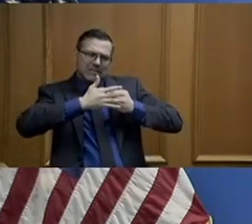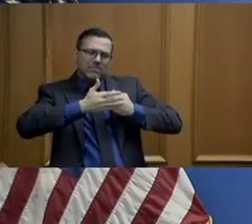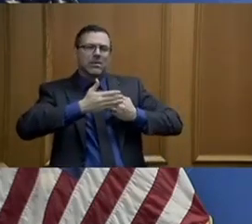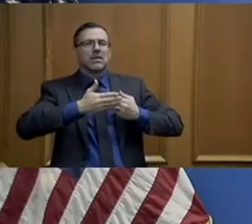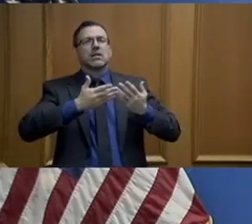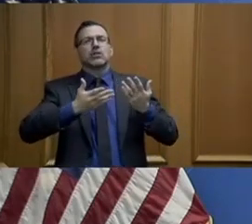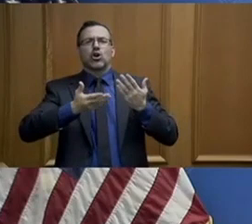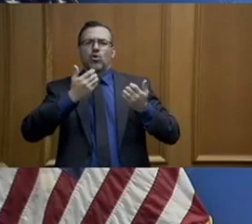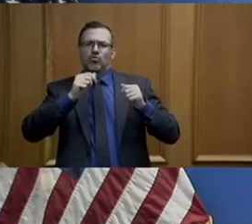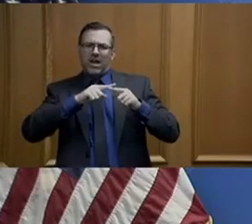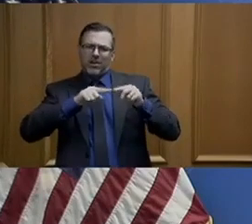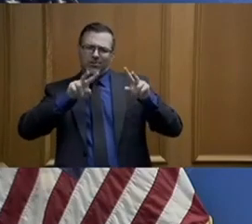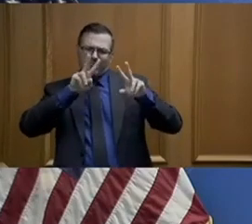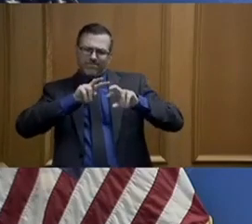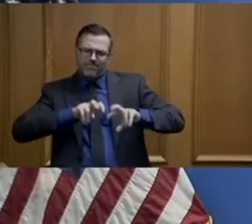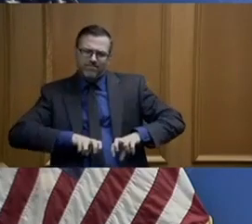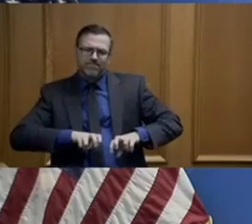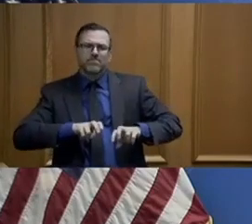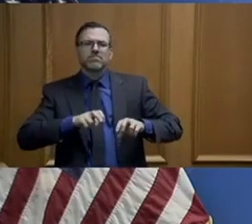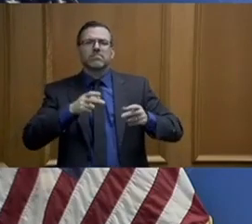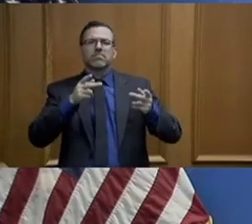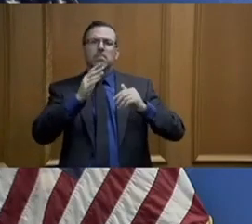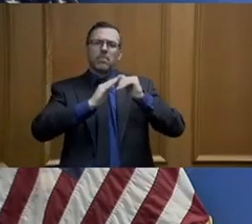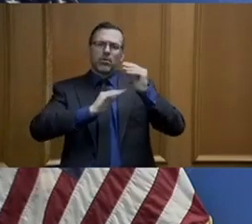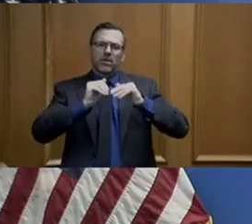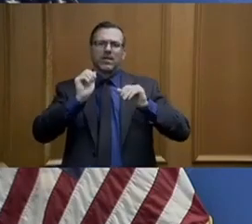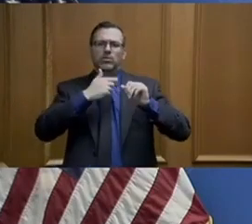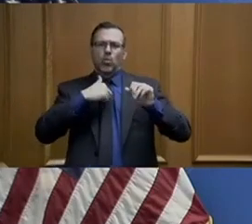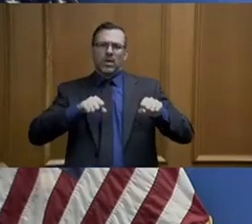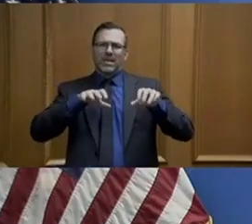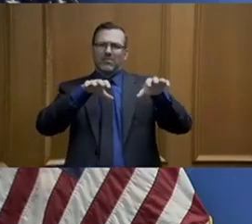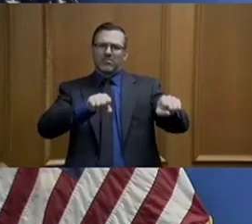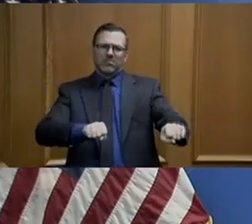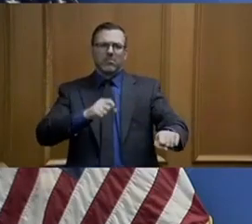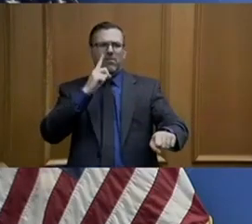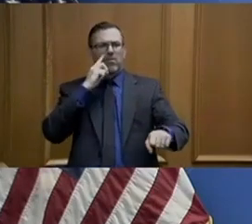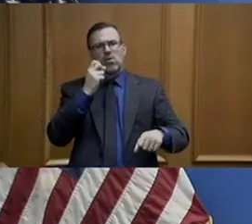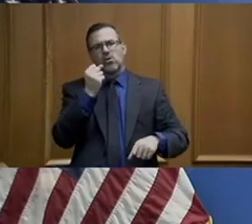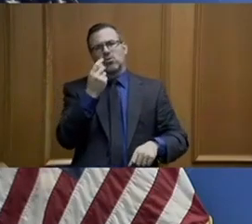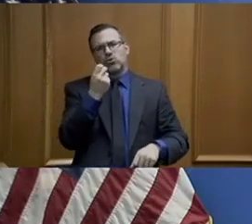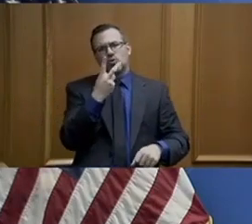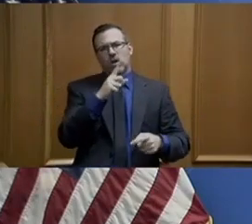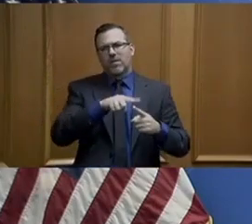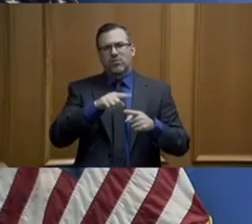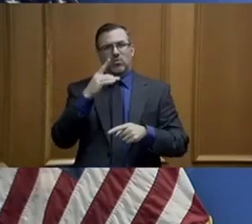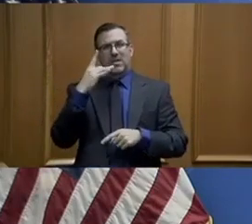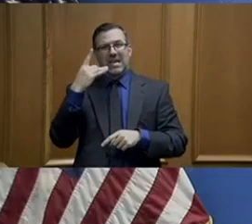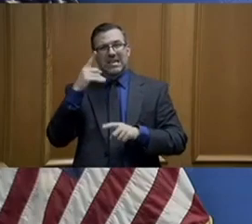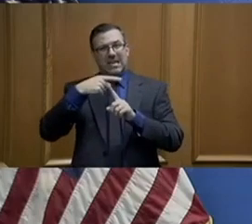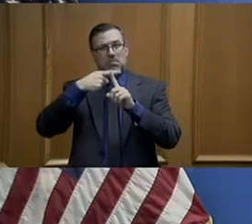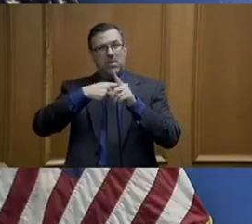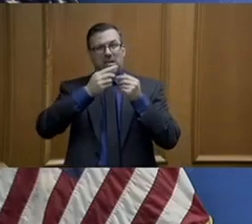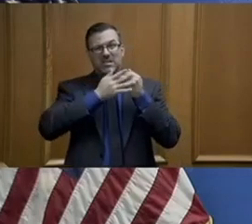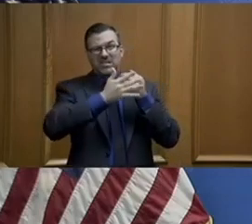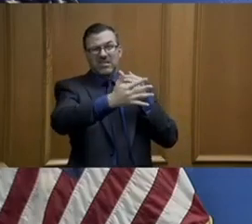utilize over a 12-month, 18-month period. We continue to talk to those locations. If anything's on hold, it's